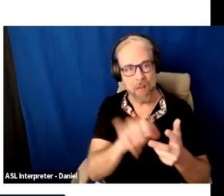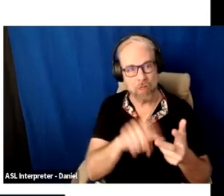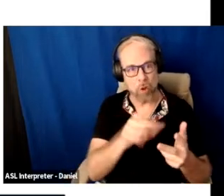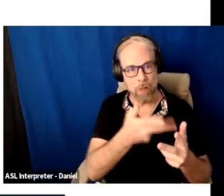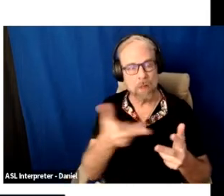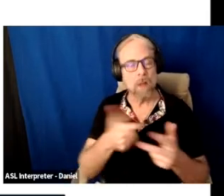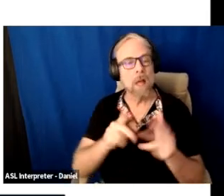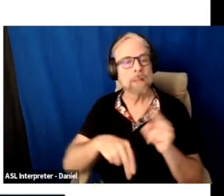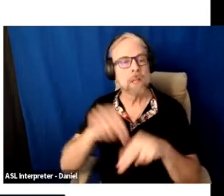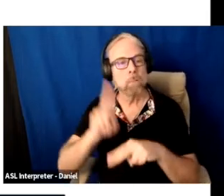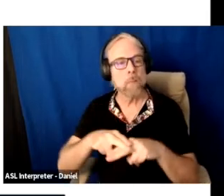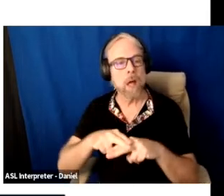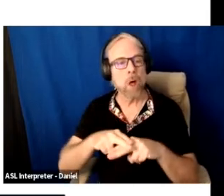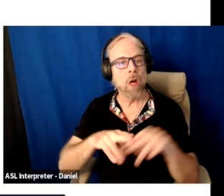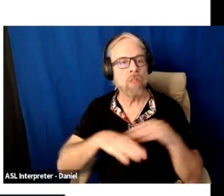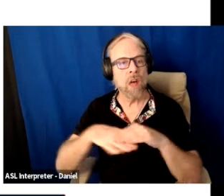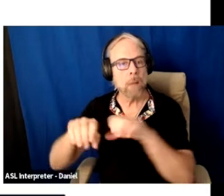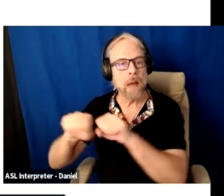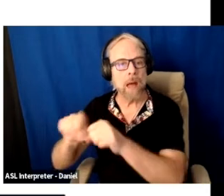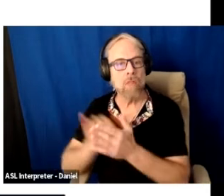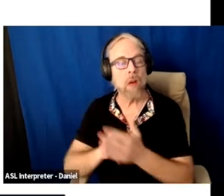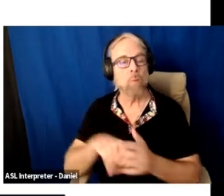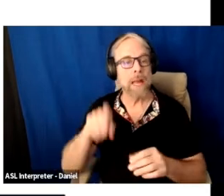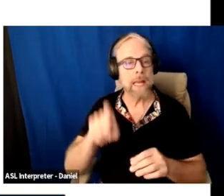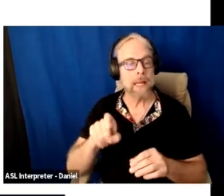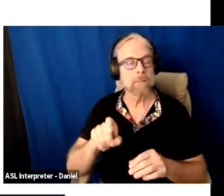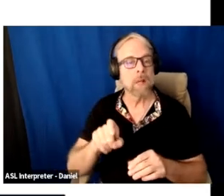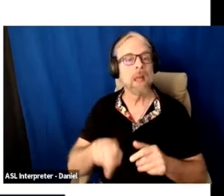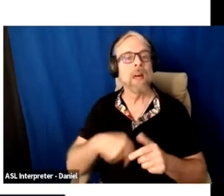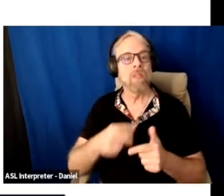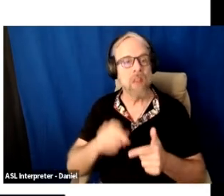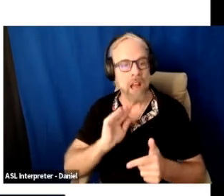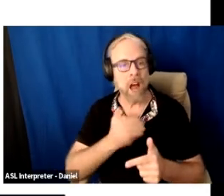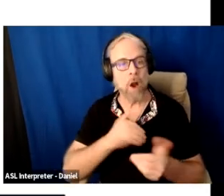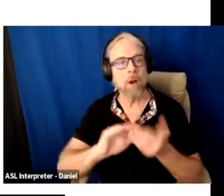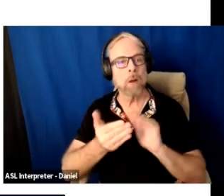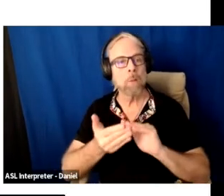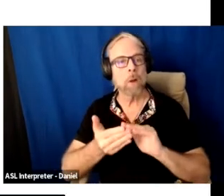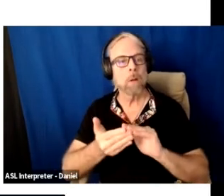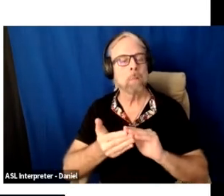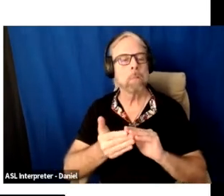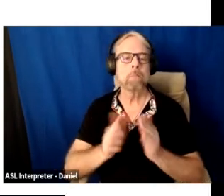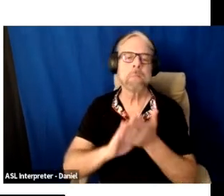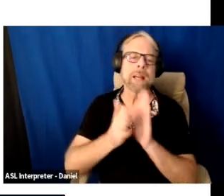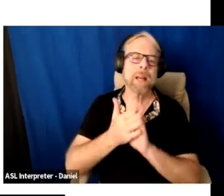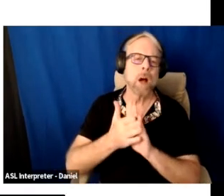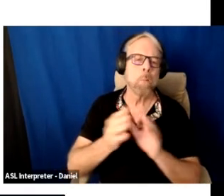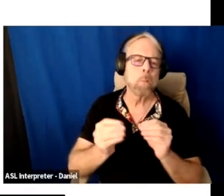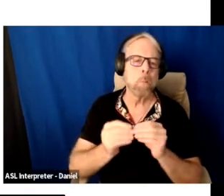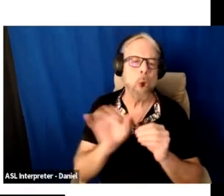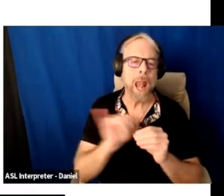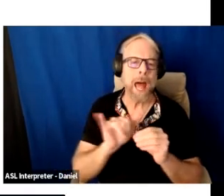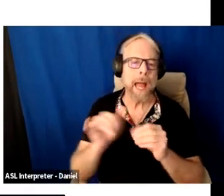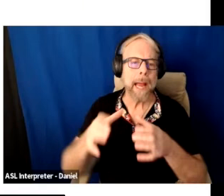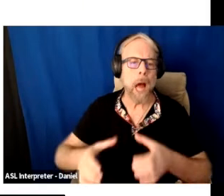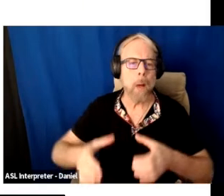the capacities we need so that our community becomes more like a bucket that holds